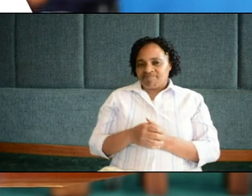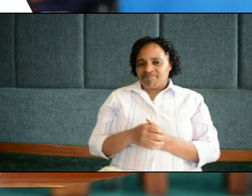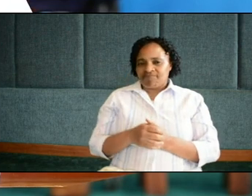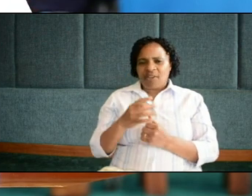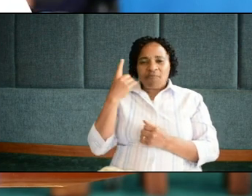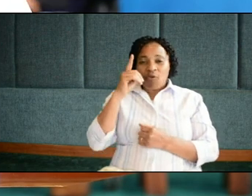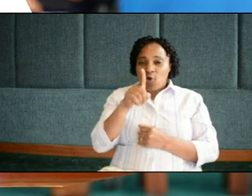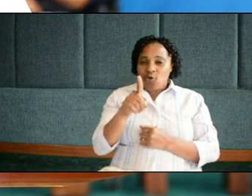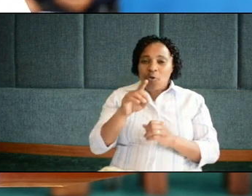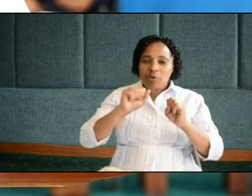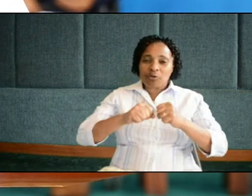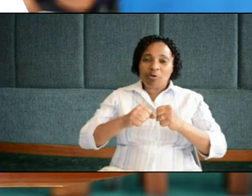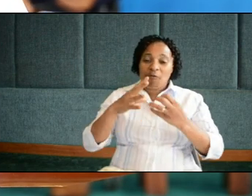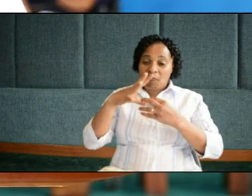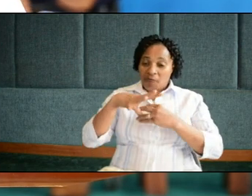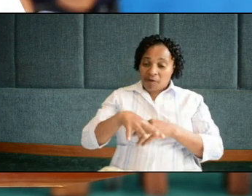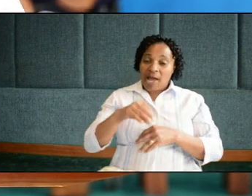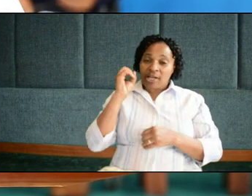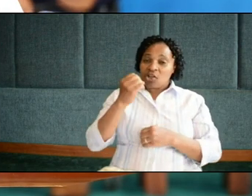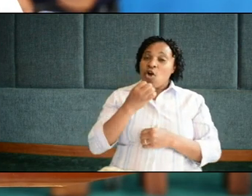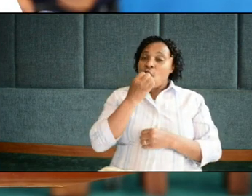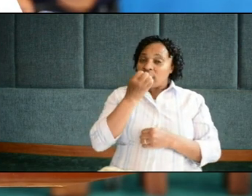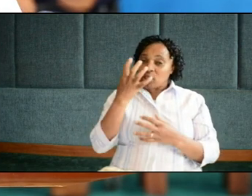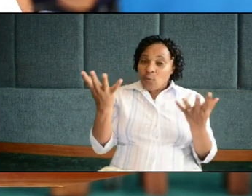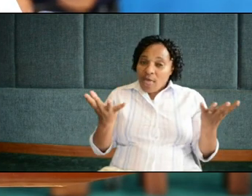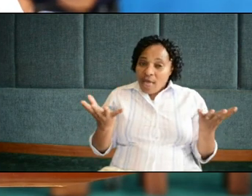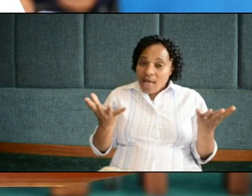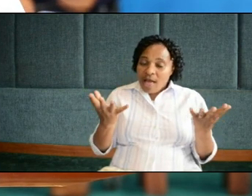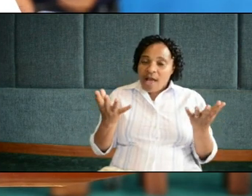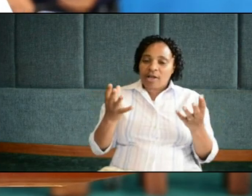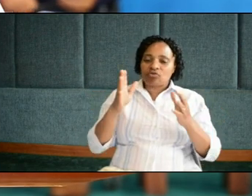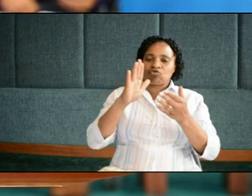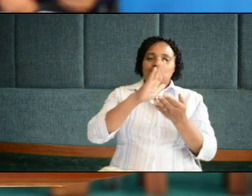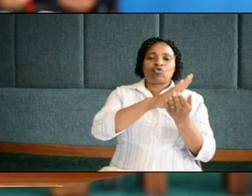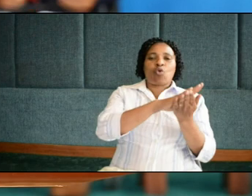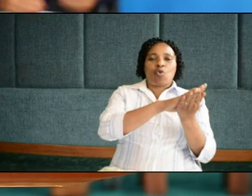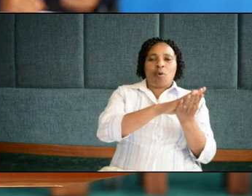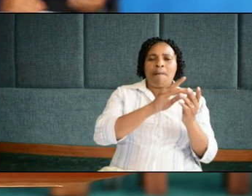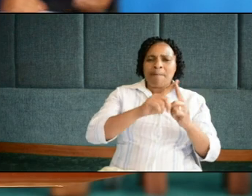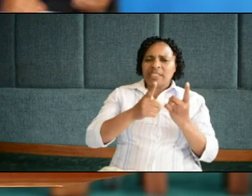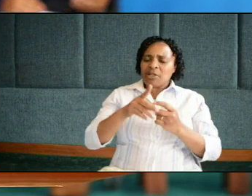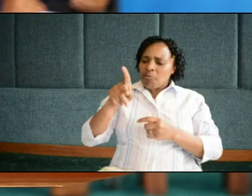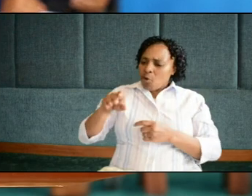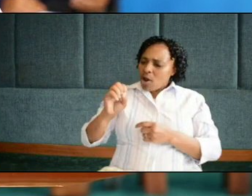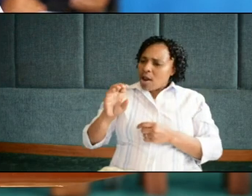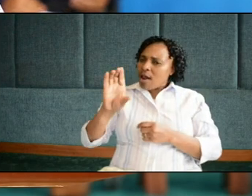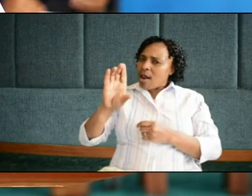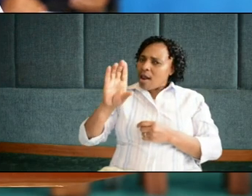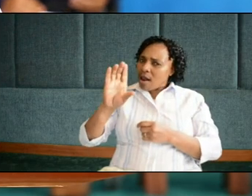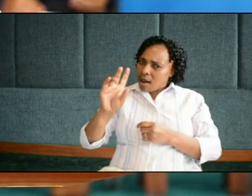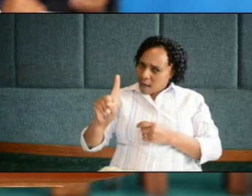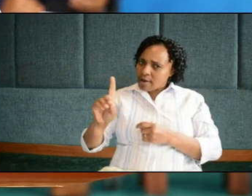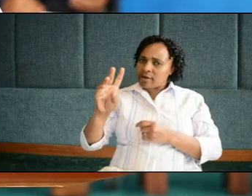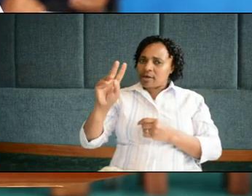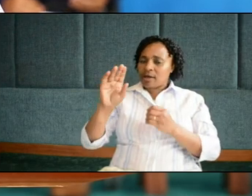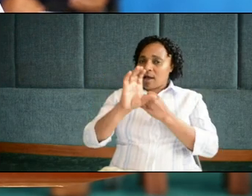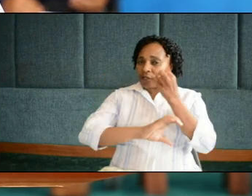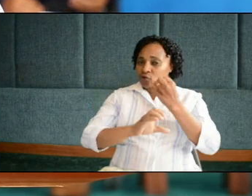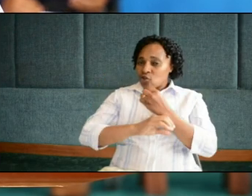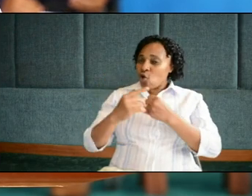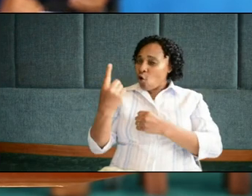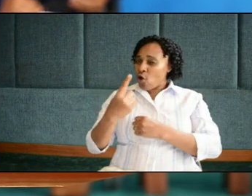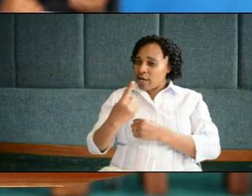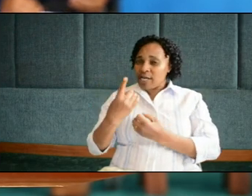Maybe for you, you can find oranges at your local convenience store, but in Poland, oranges and any other citrus fruit was only